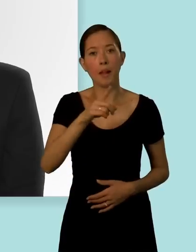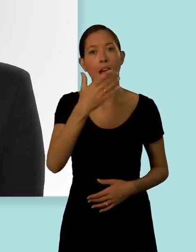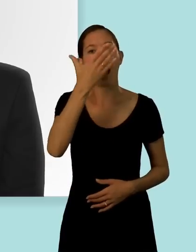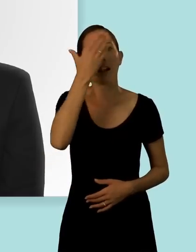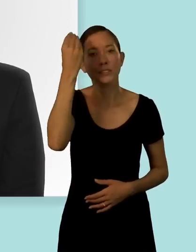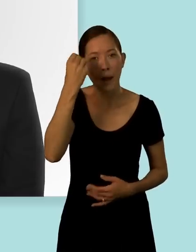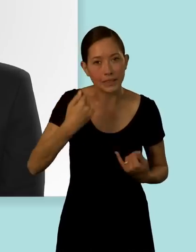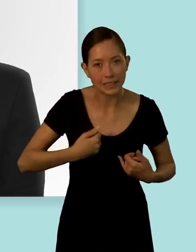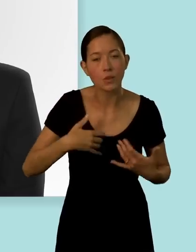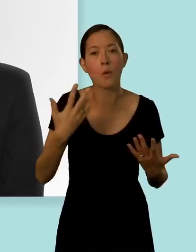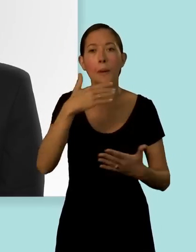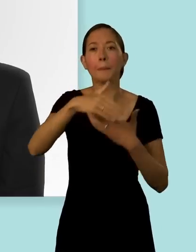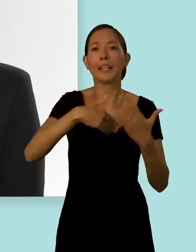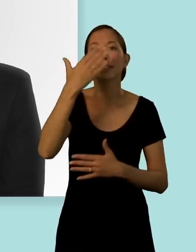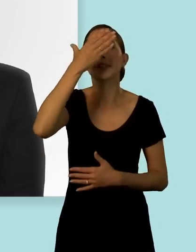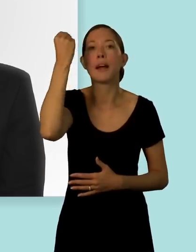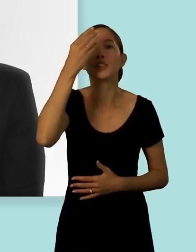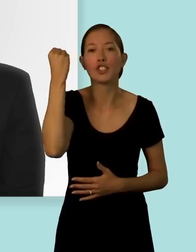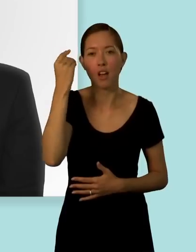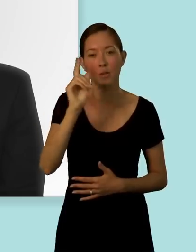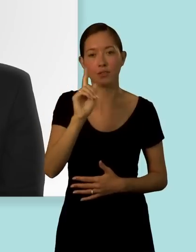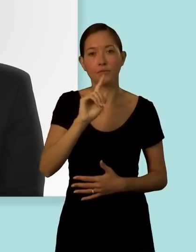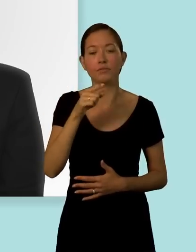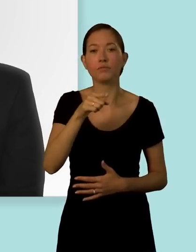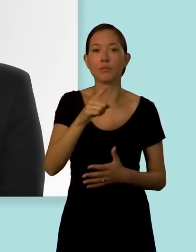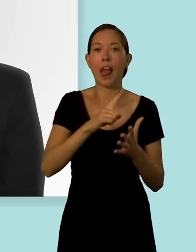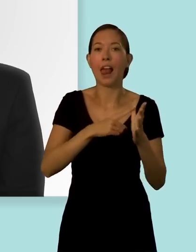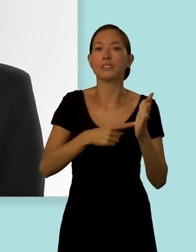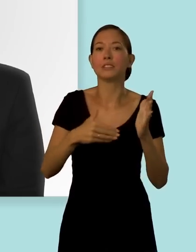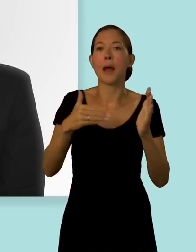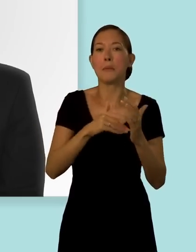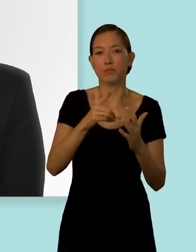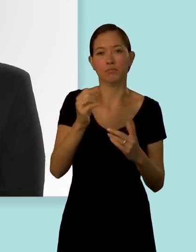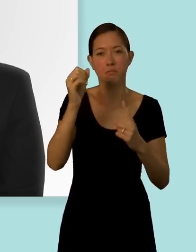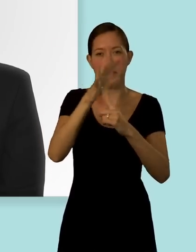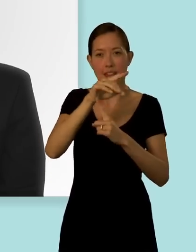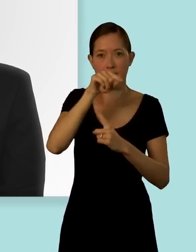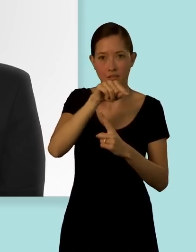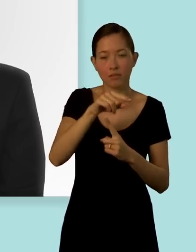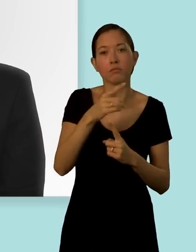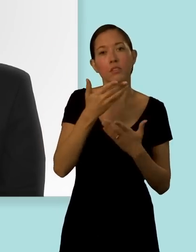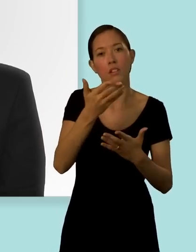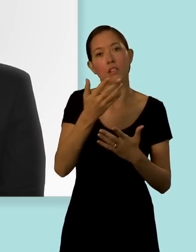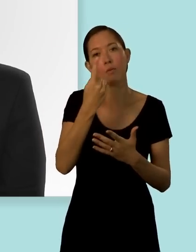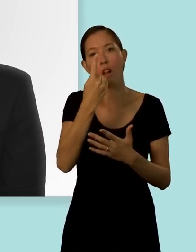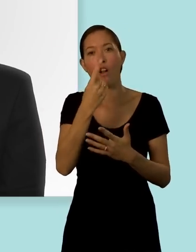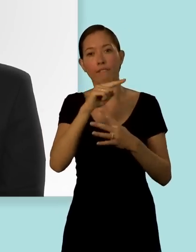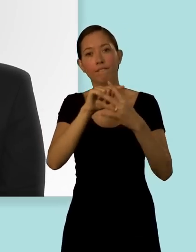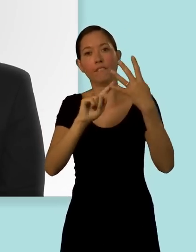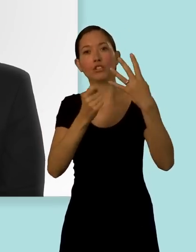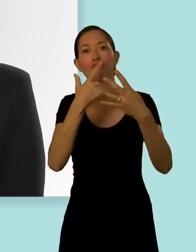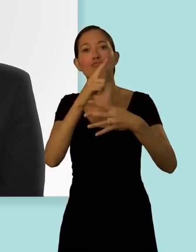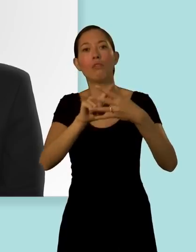People who have Alzheimer's disease or mixed dementia, where Alzheimer's is the main cause, are usually offered one of 4